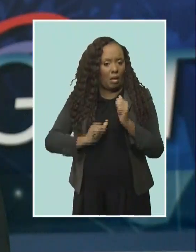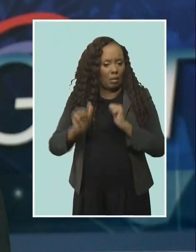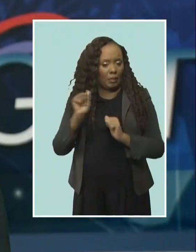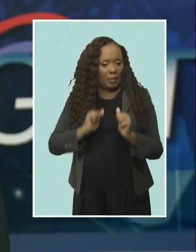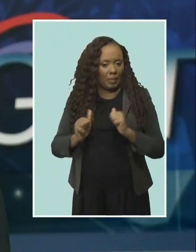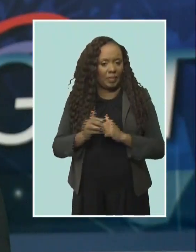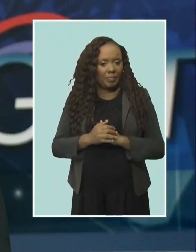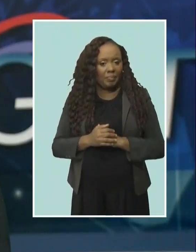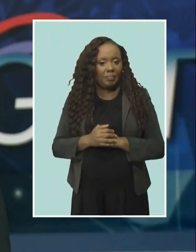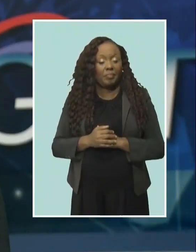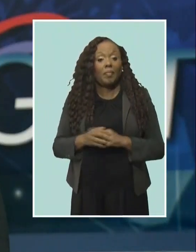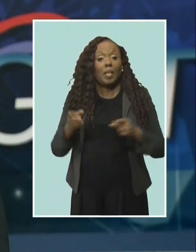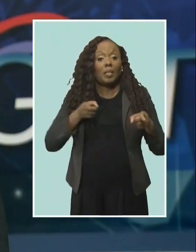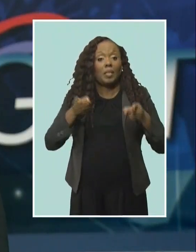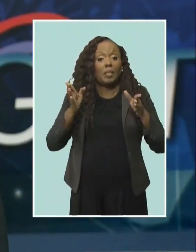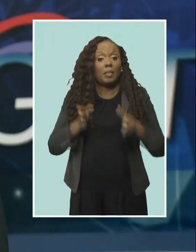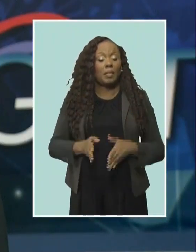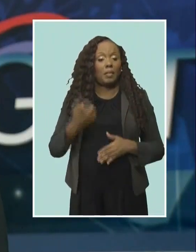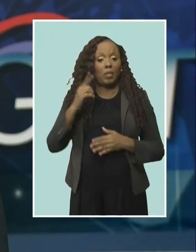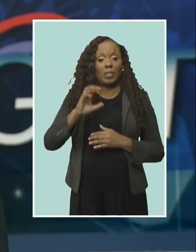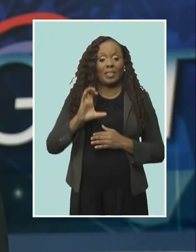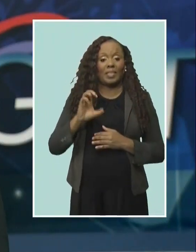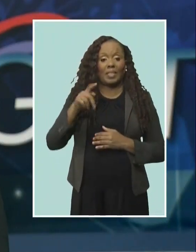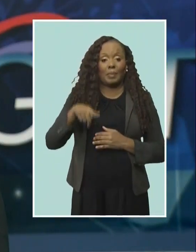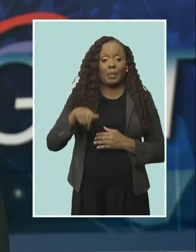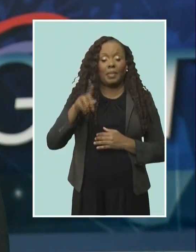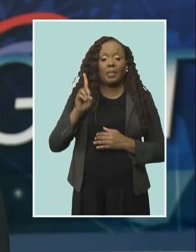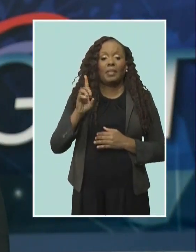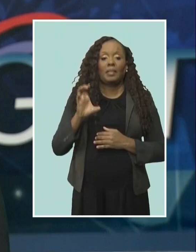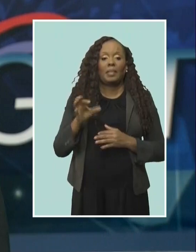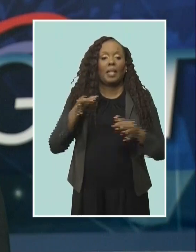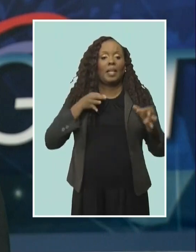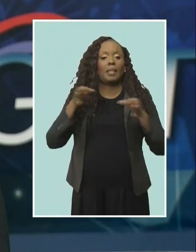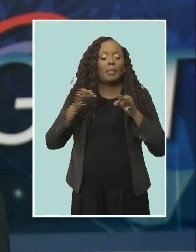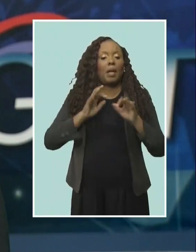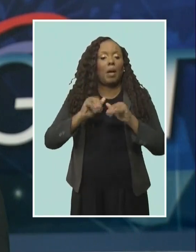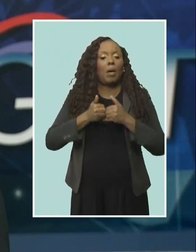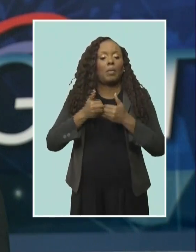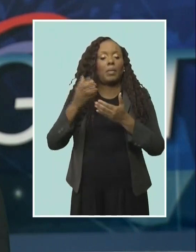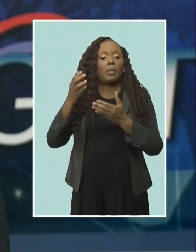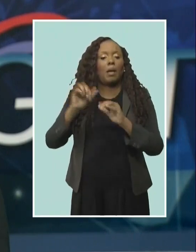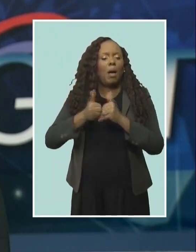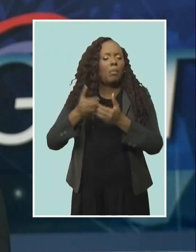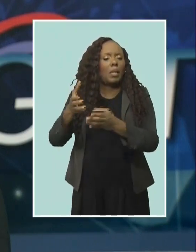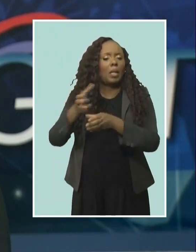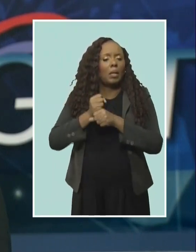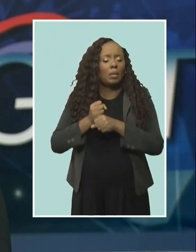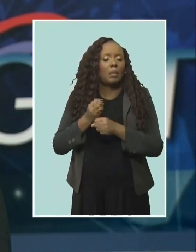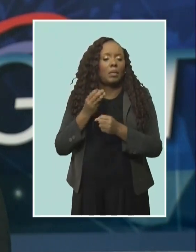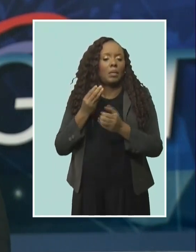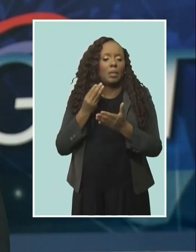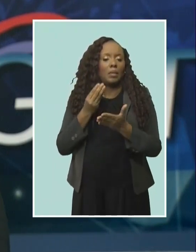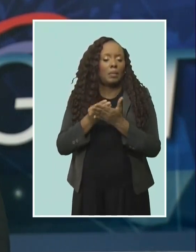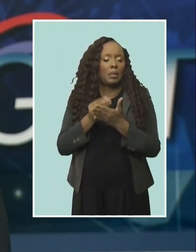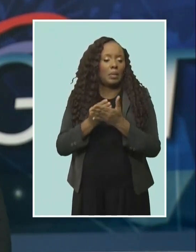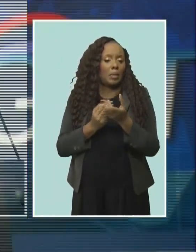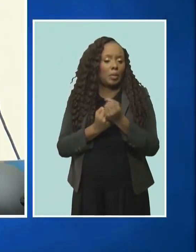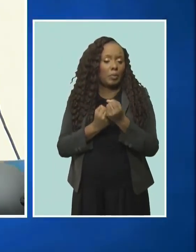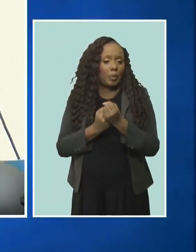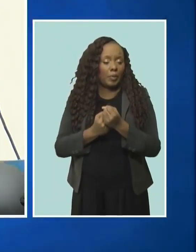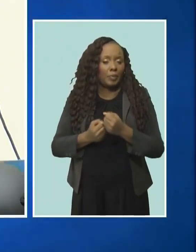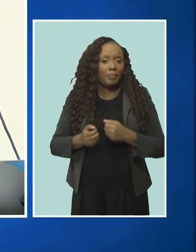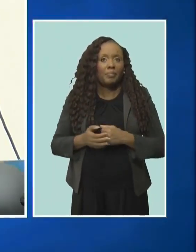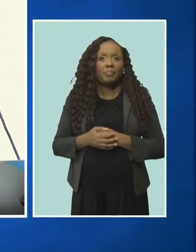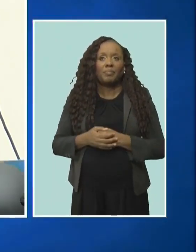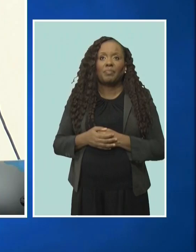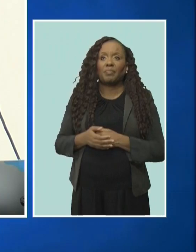Meantime, Executive Director of the CPDC, Richard Jones, explains how they got the financing. In